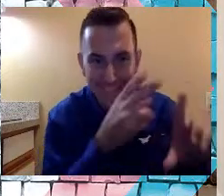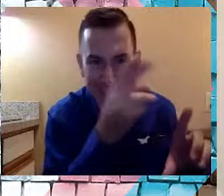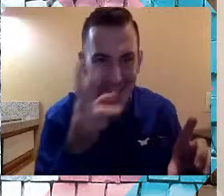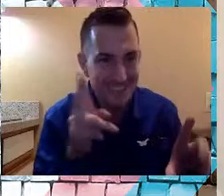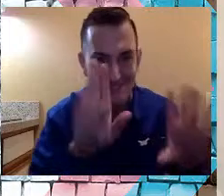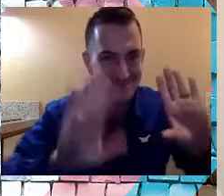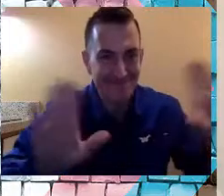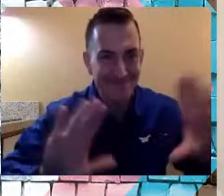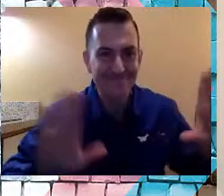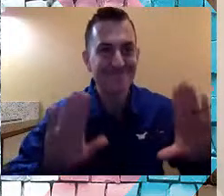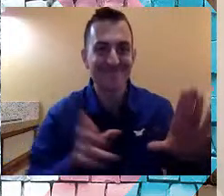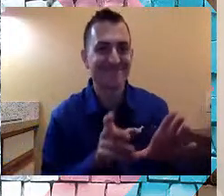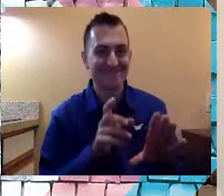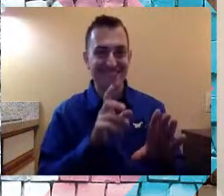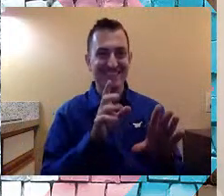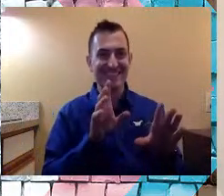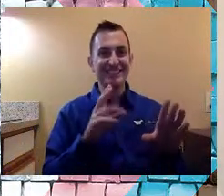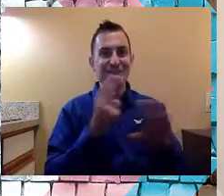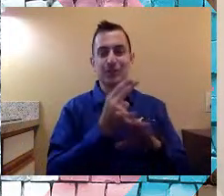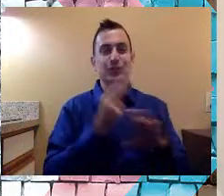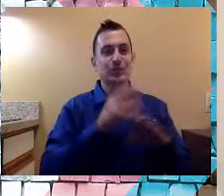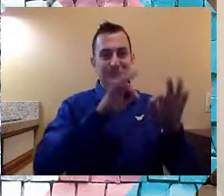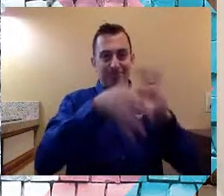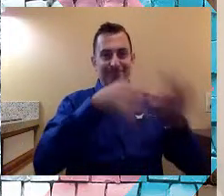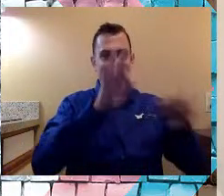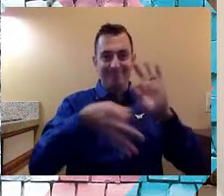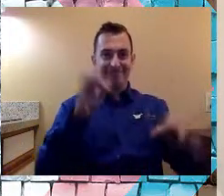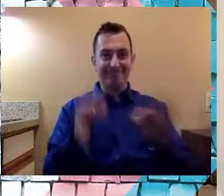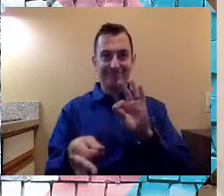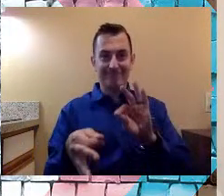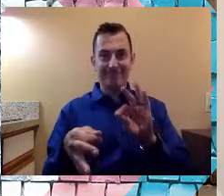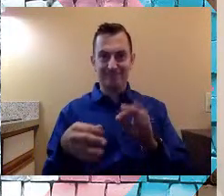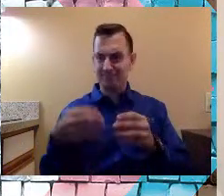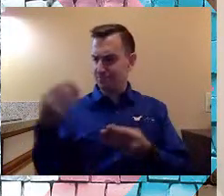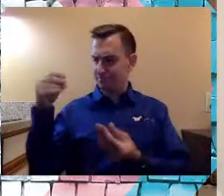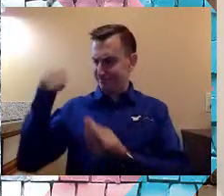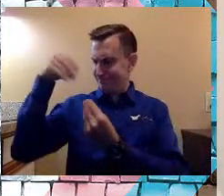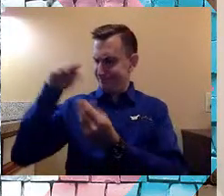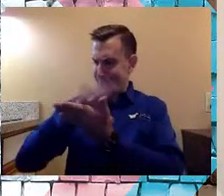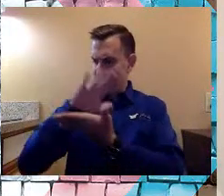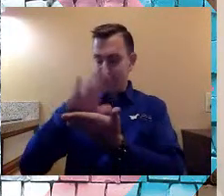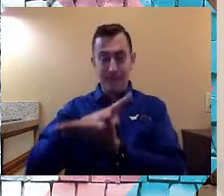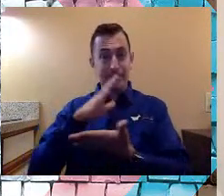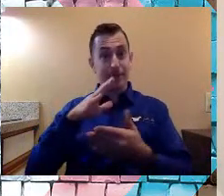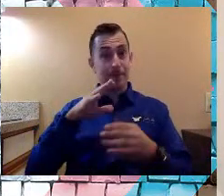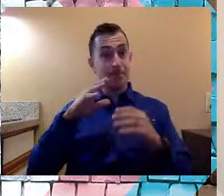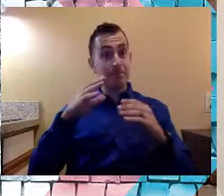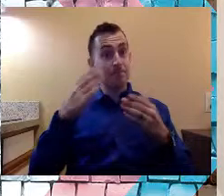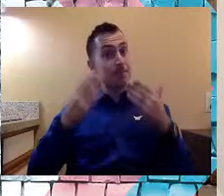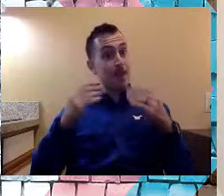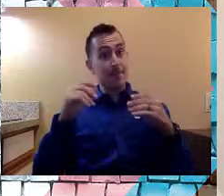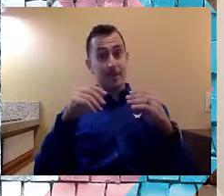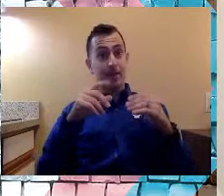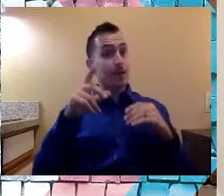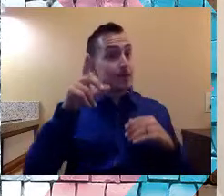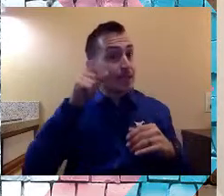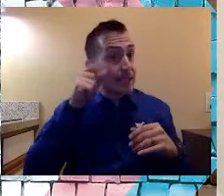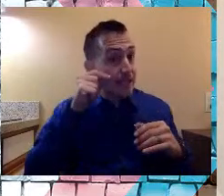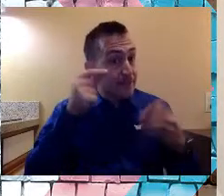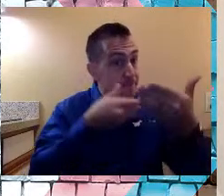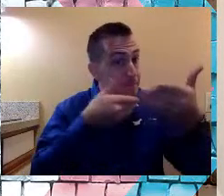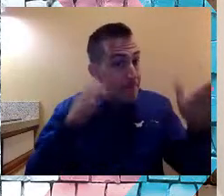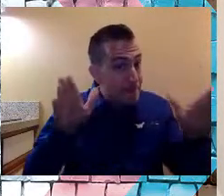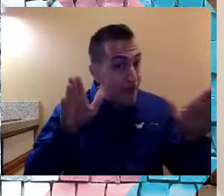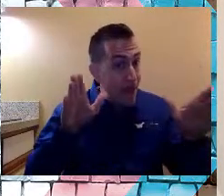This is a random piece of sparkly paper that I found in my house, or maybe you could use wrapping paper. So you could cut that up and use it as a